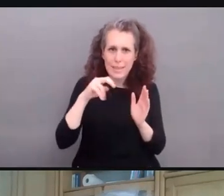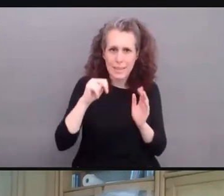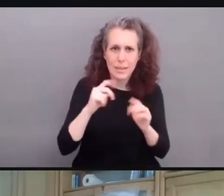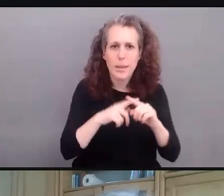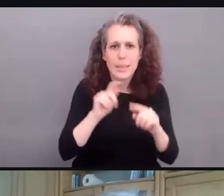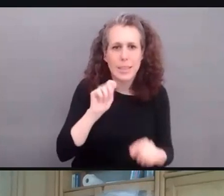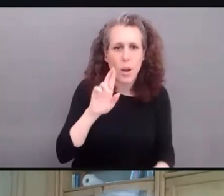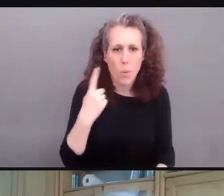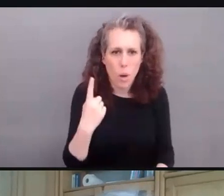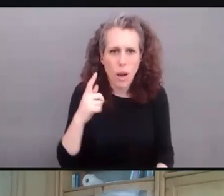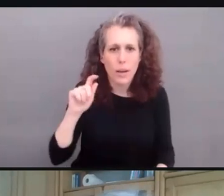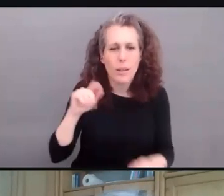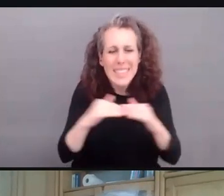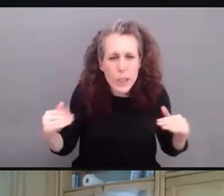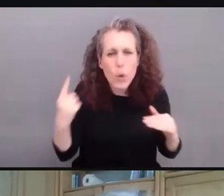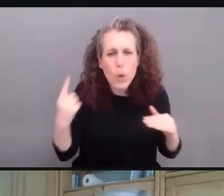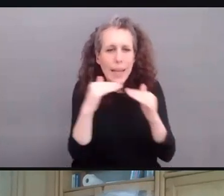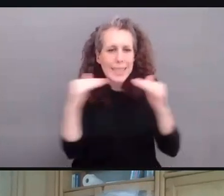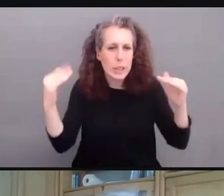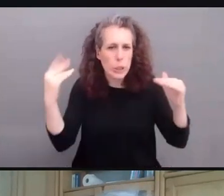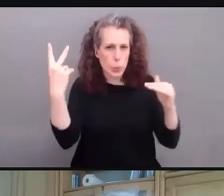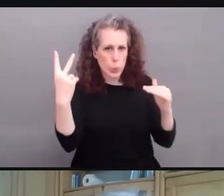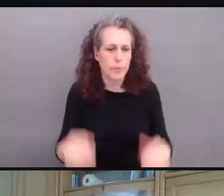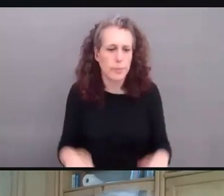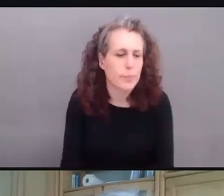Tier 2. Next slide, please.